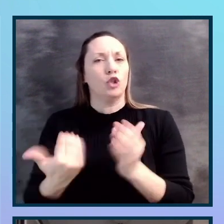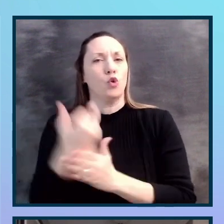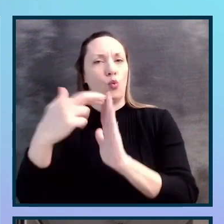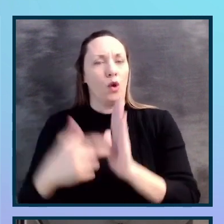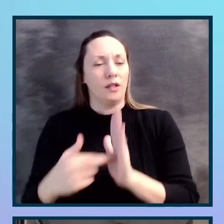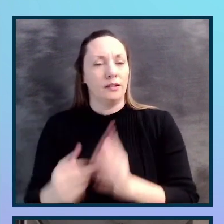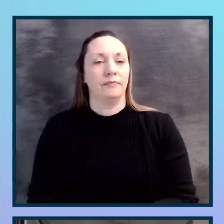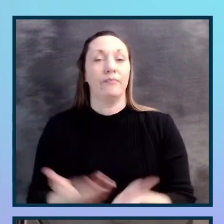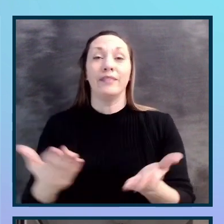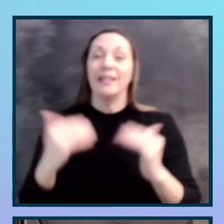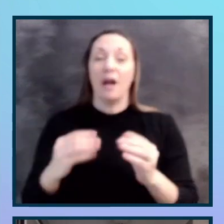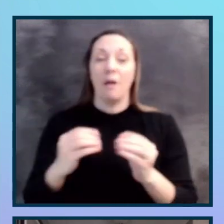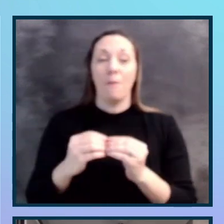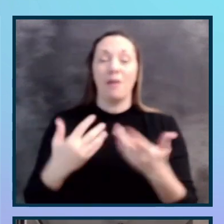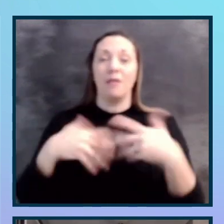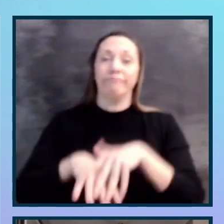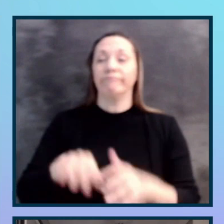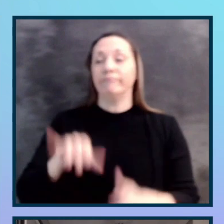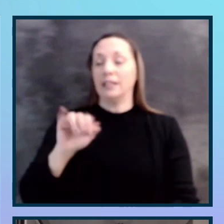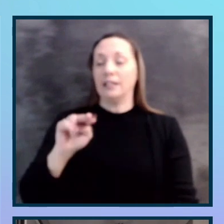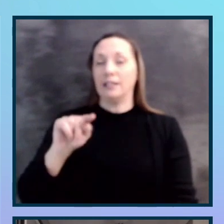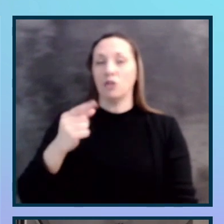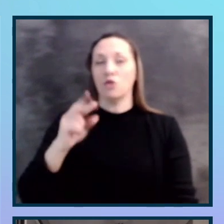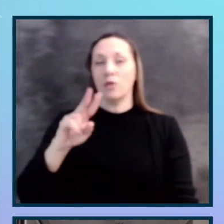Talking more about our integrations, I'll pass it over to Michael.